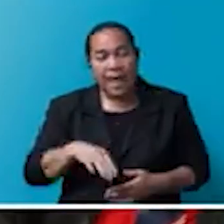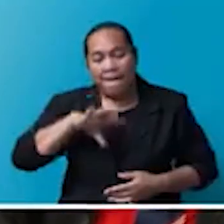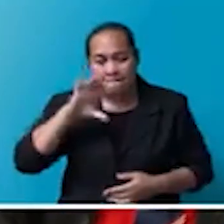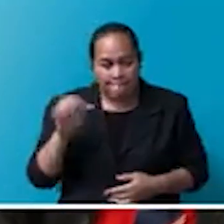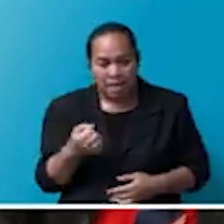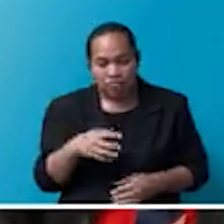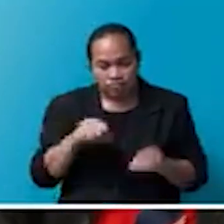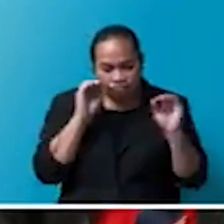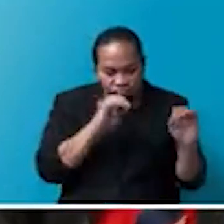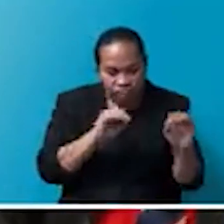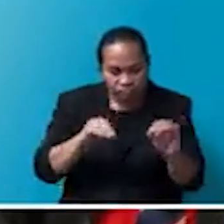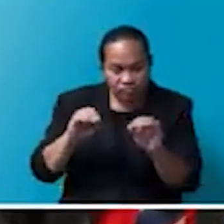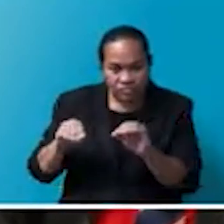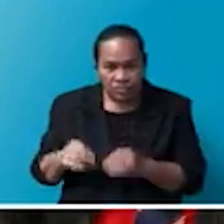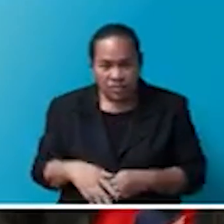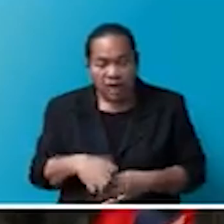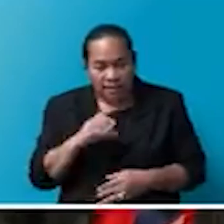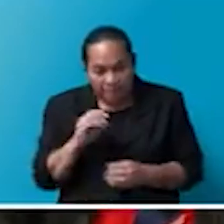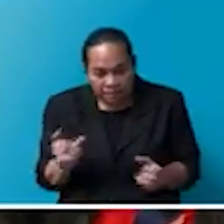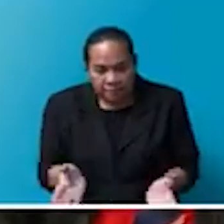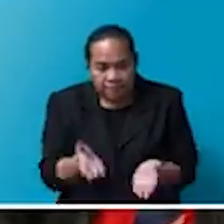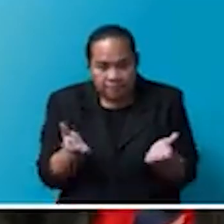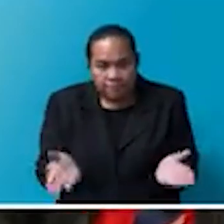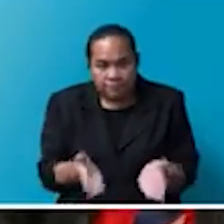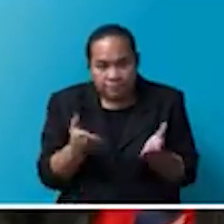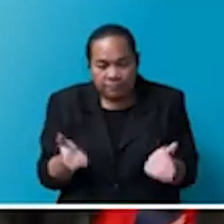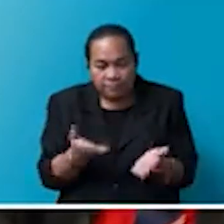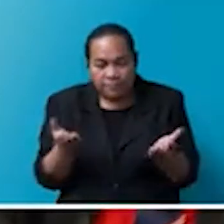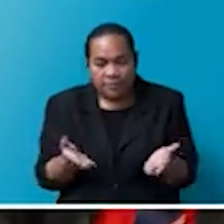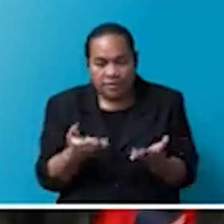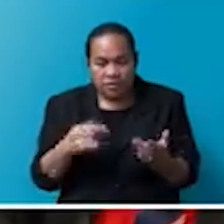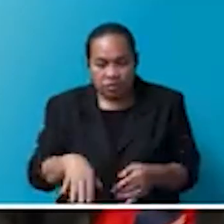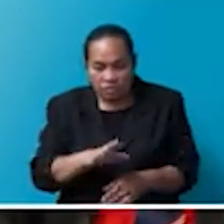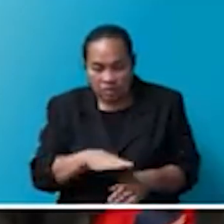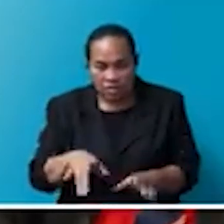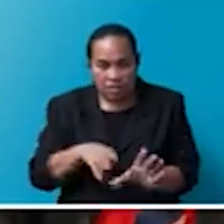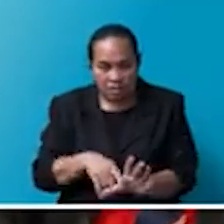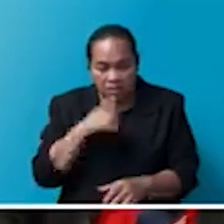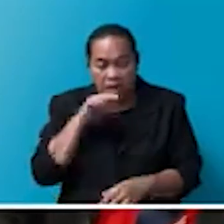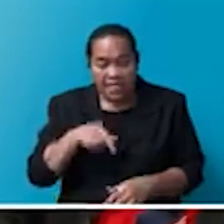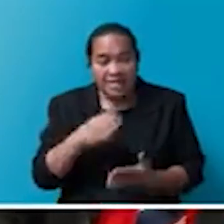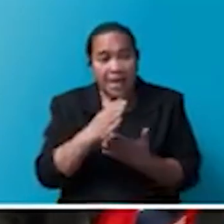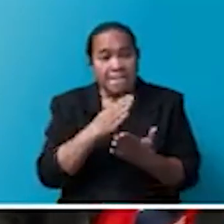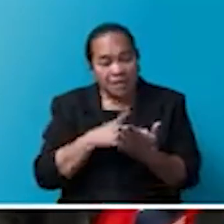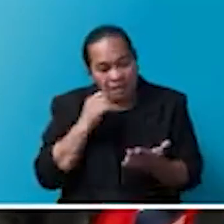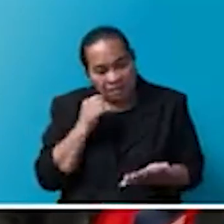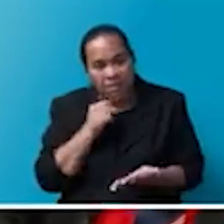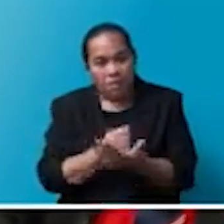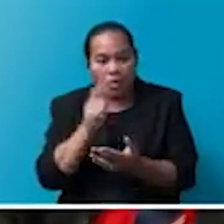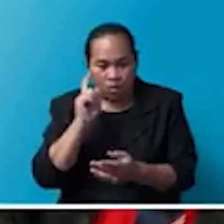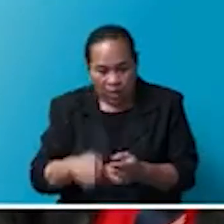be taught, cultivated, and defended. This budget supports that